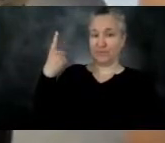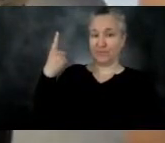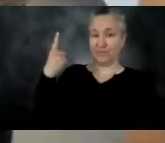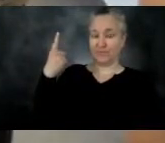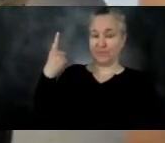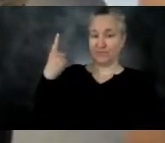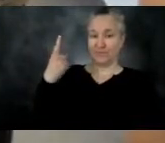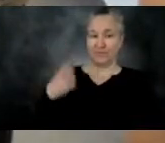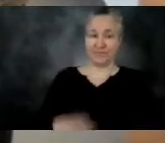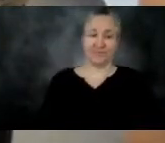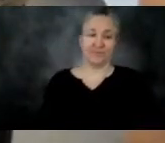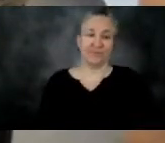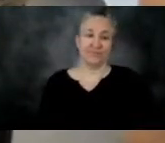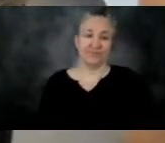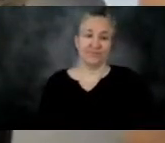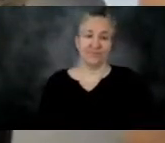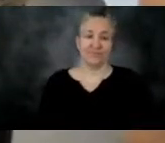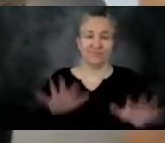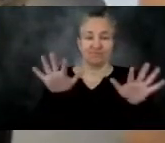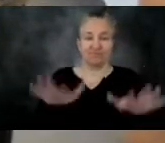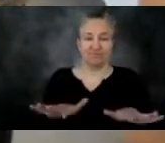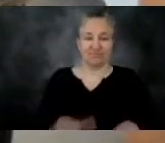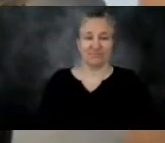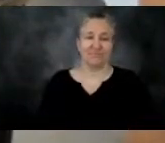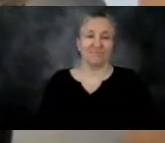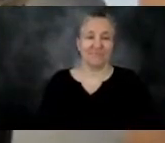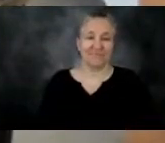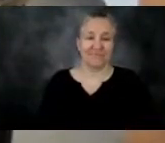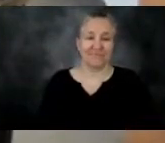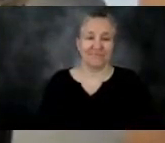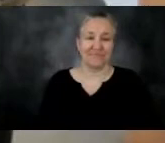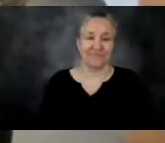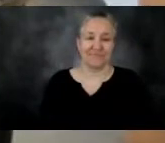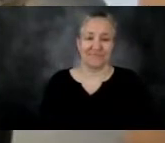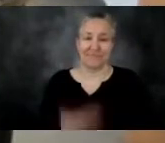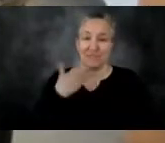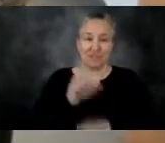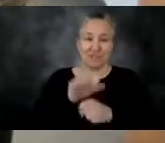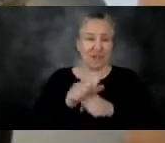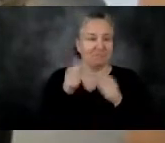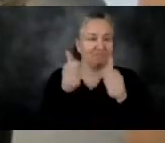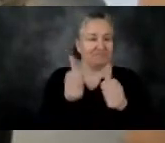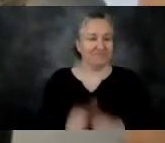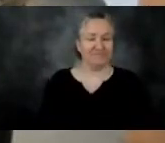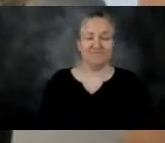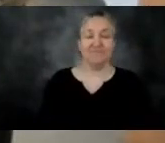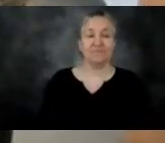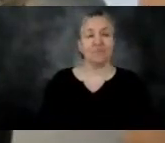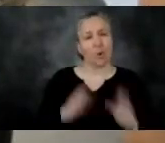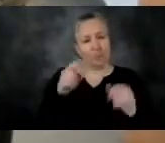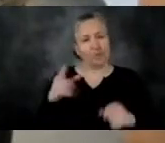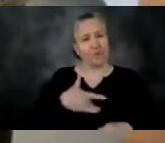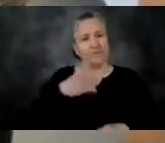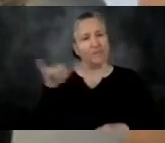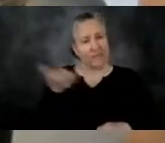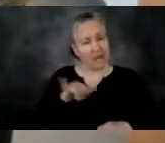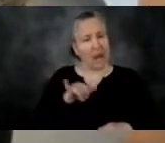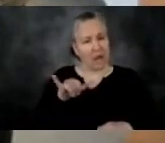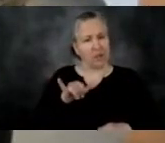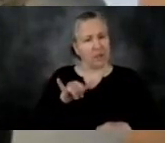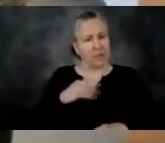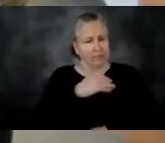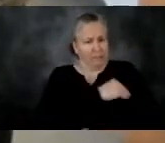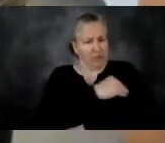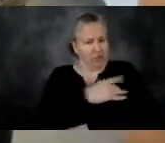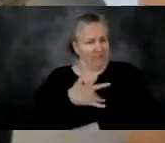one, and relax. Good job. All right, I hope that you feel like you've gotten some